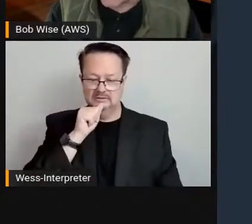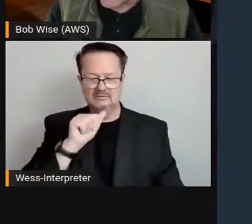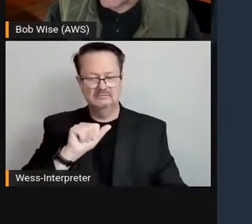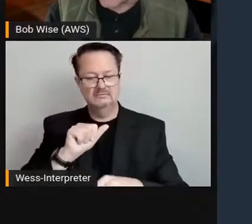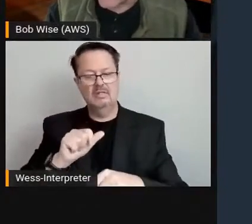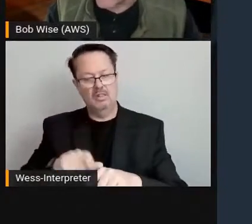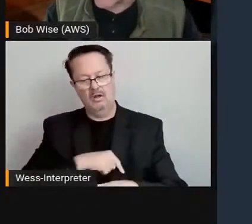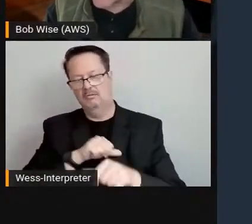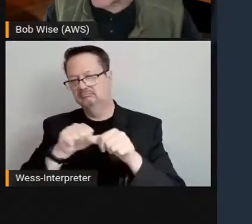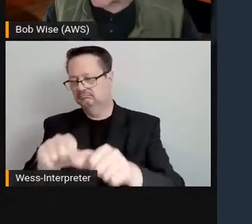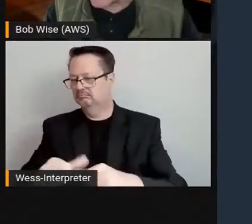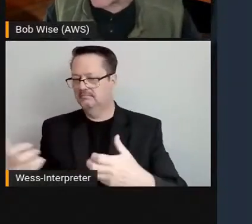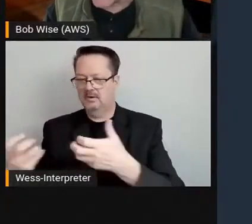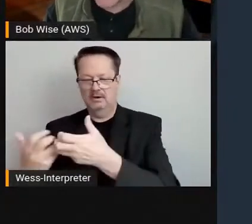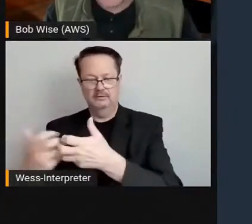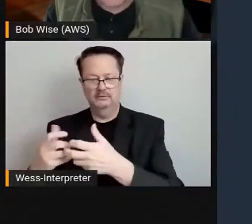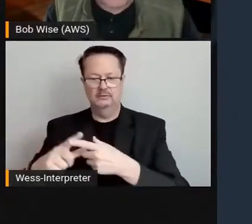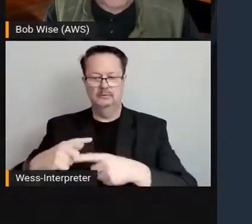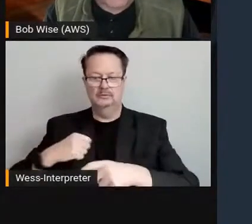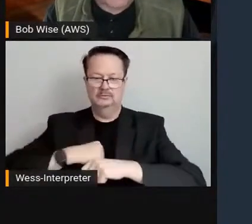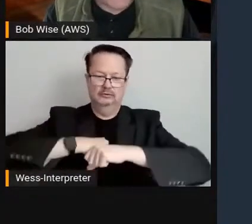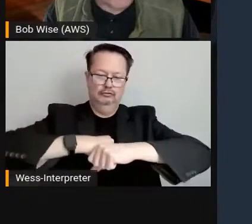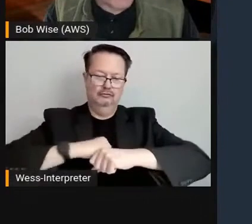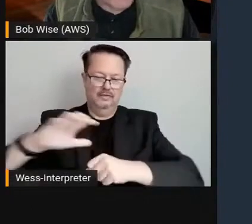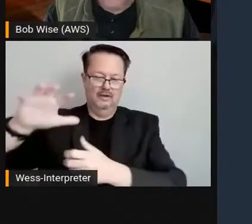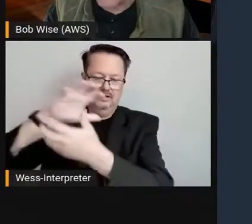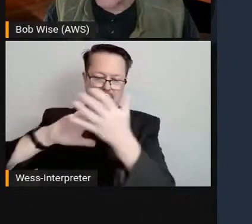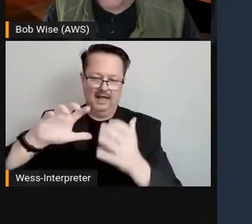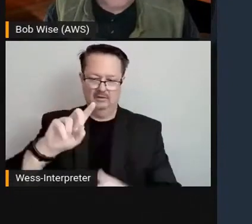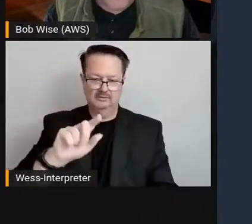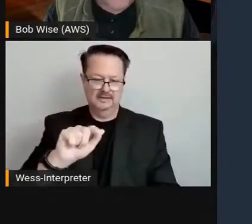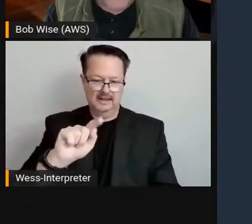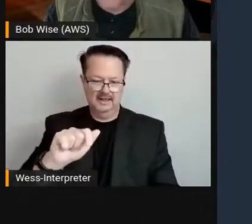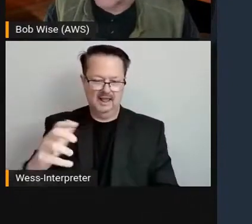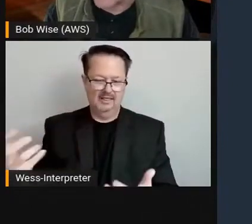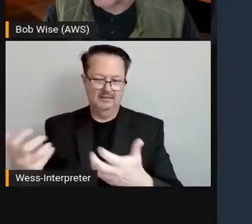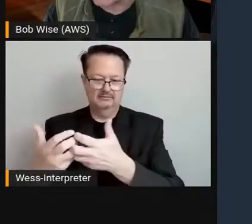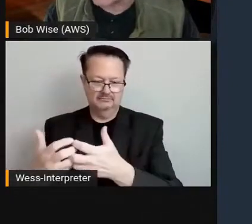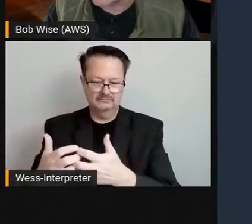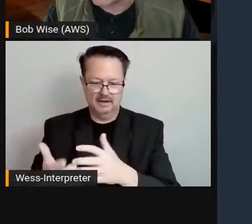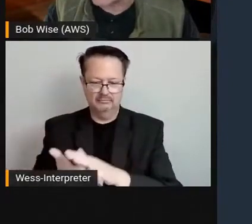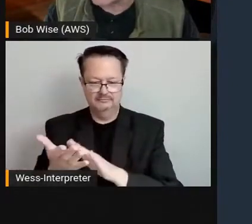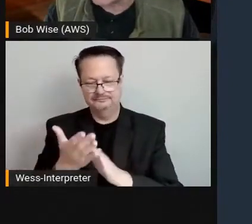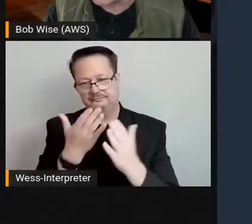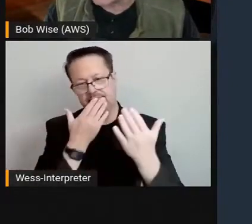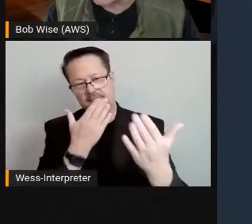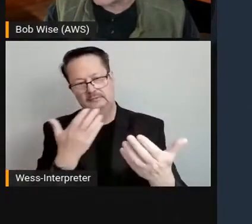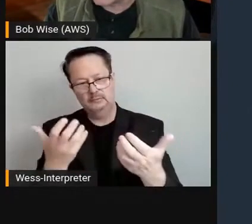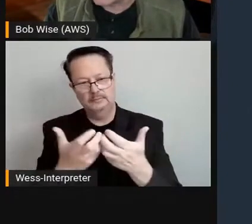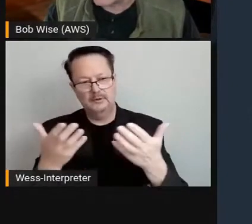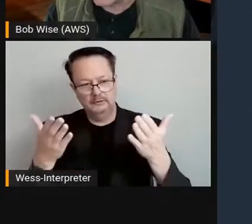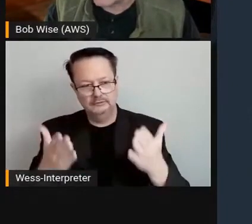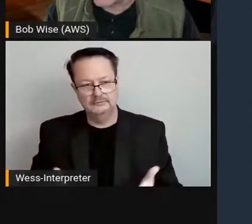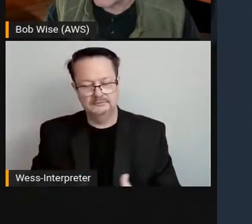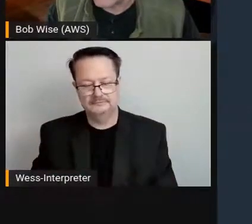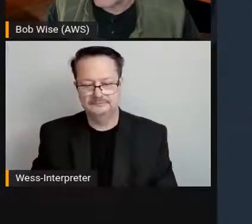AWS customers to secure their cloud-native architectures and containerized applications. Well, thanks to those partners.